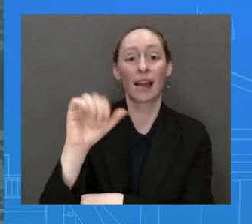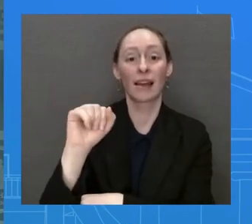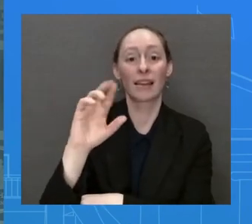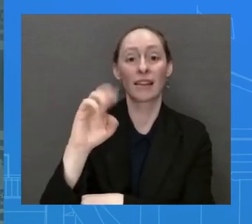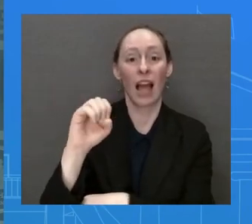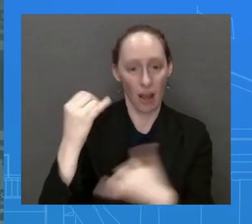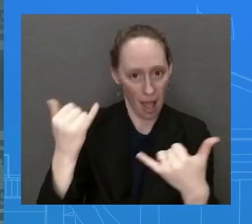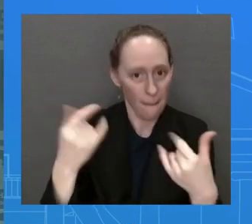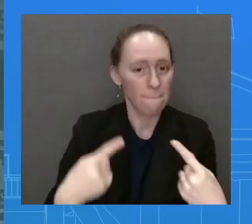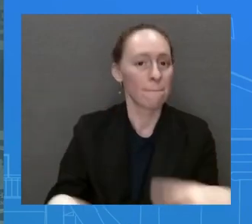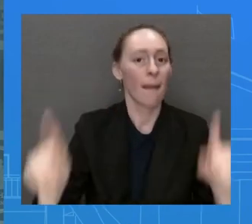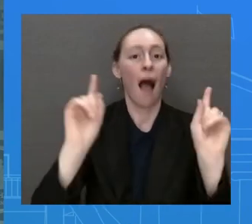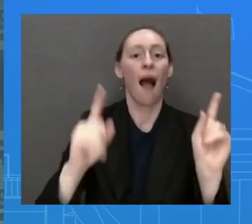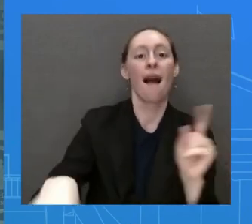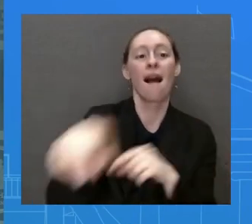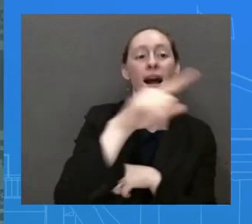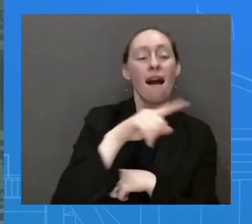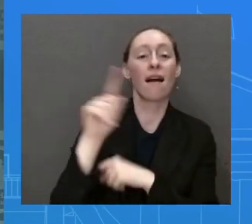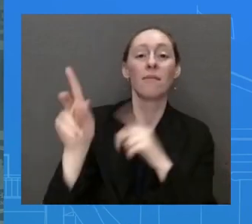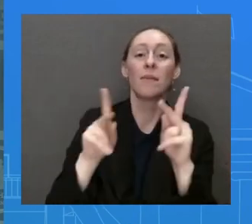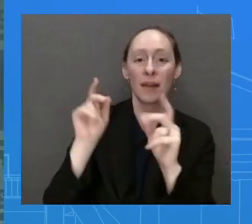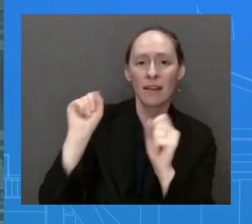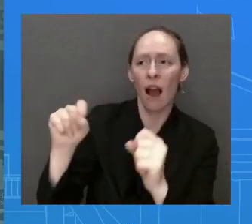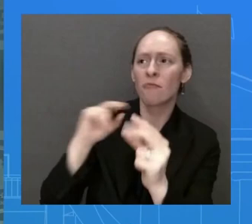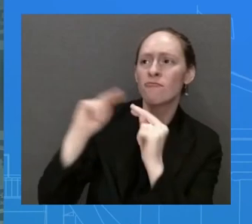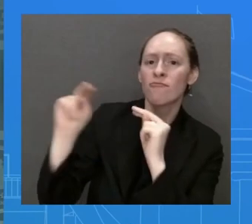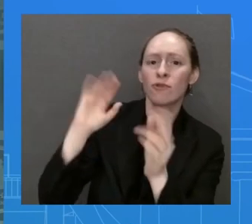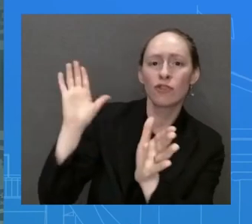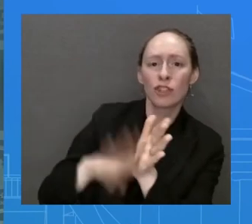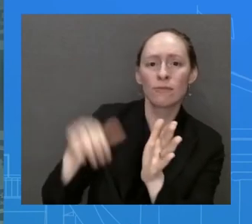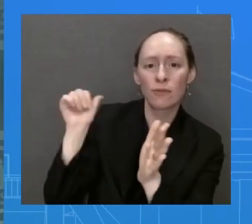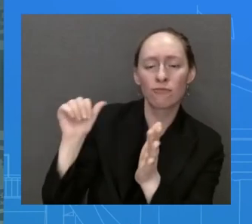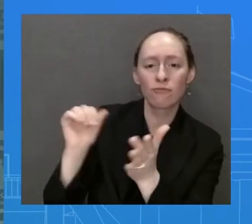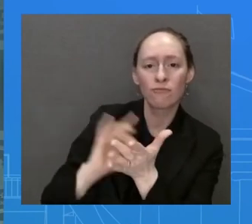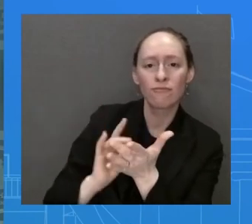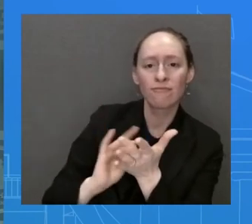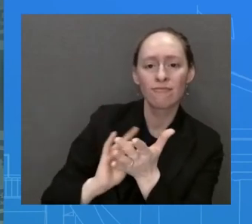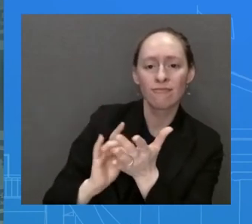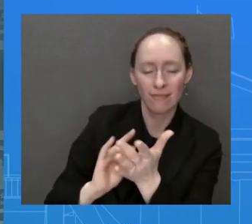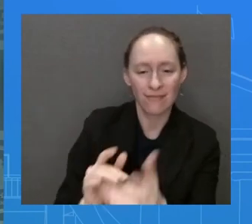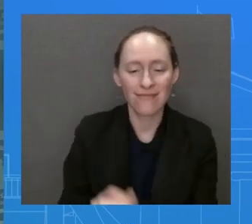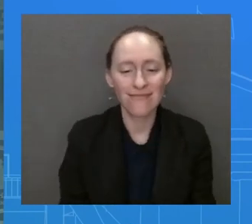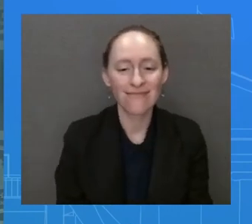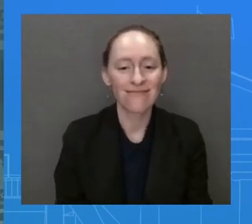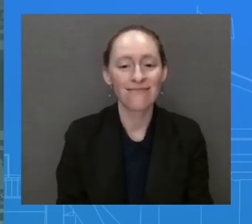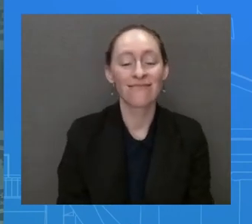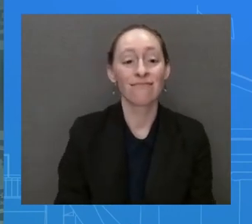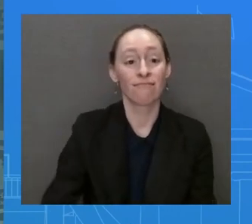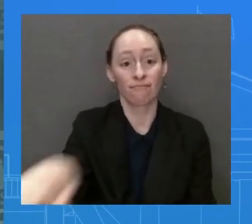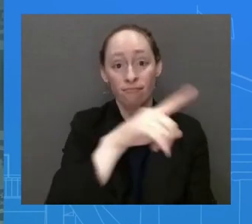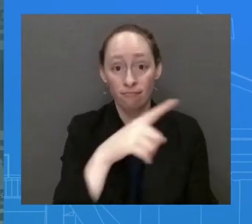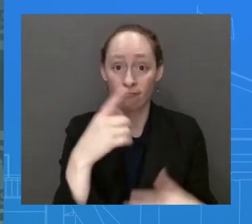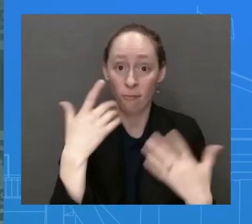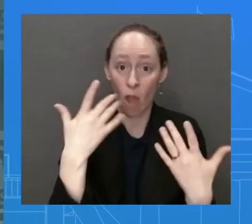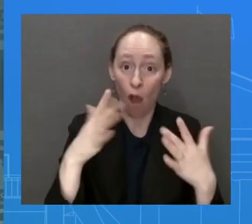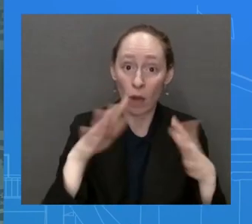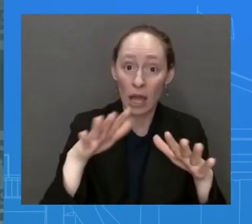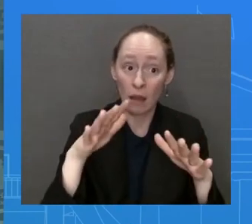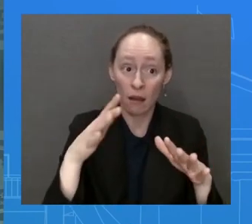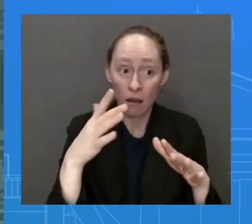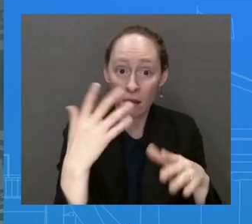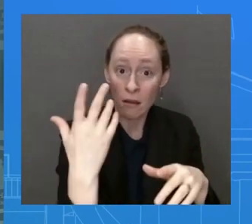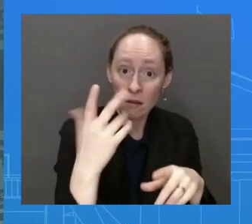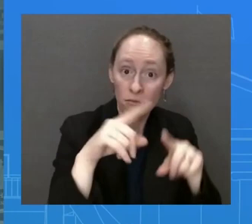In addition, starting this month, seniors on Medicare are seeing their insulin costs capped at $35 for a month's